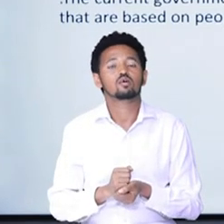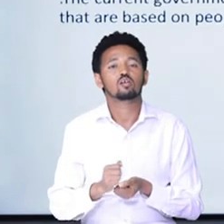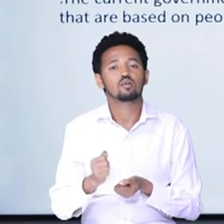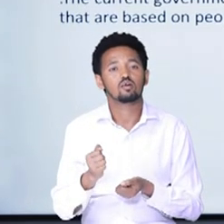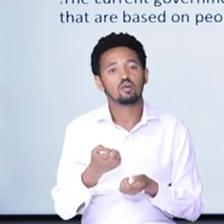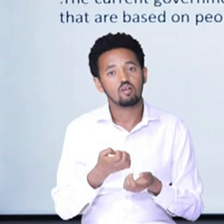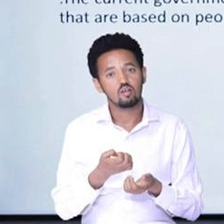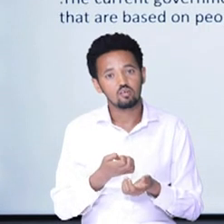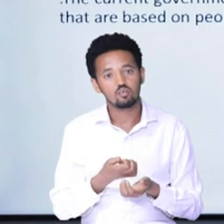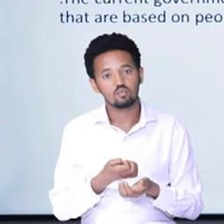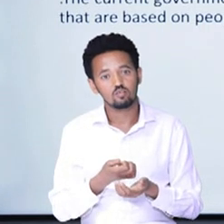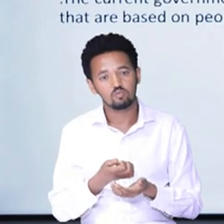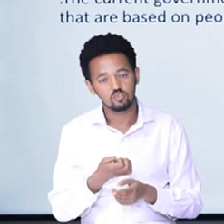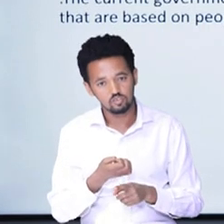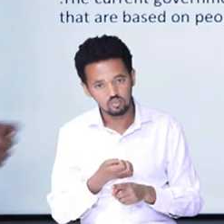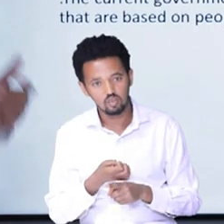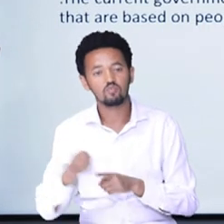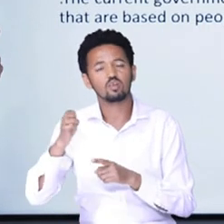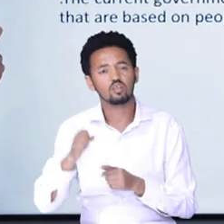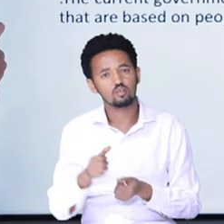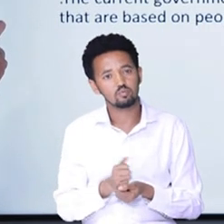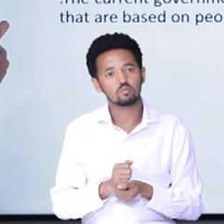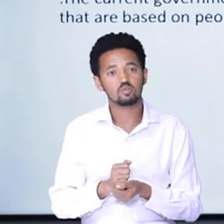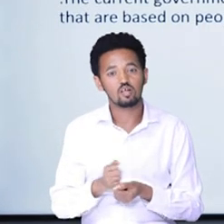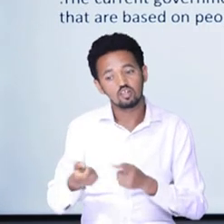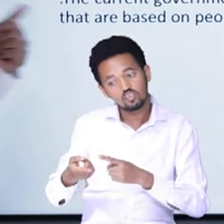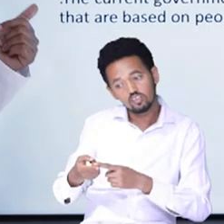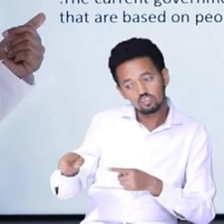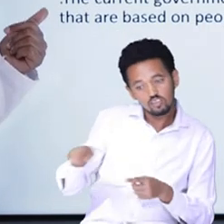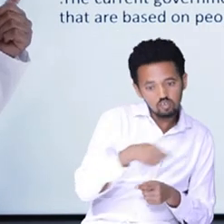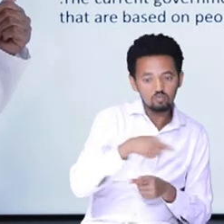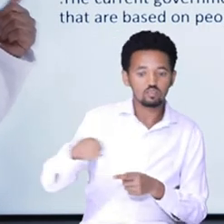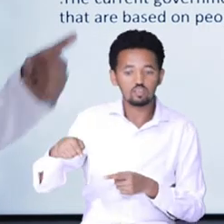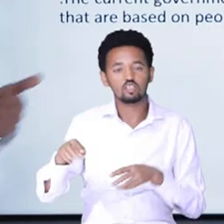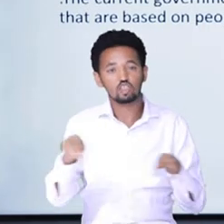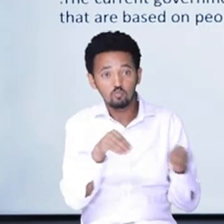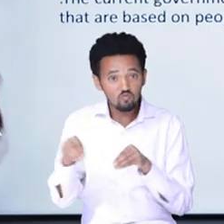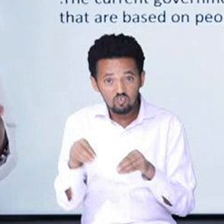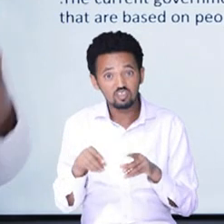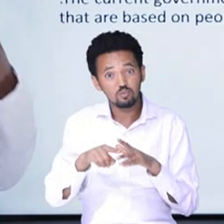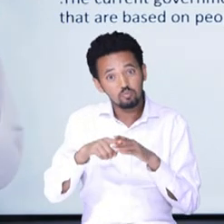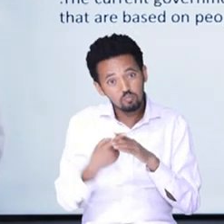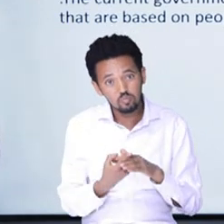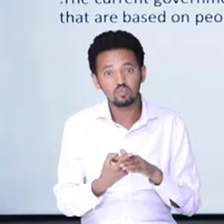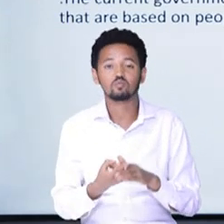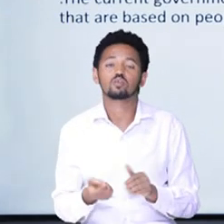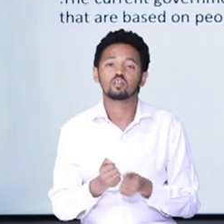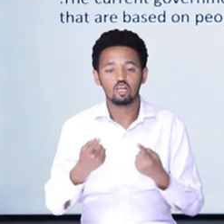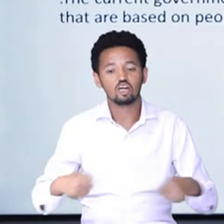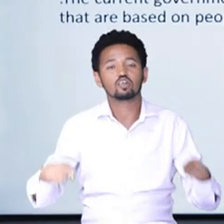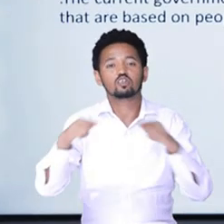Even in a manner of reversal move, this movement began even before the regime